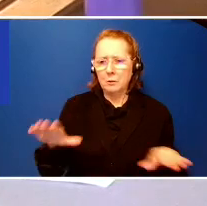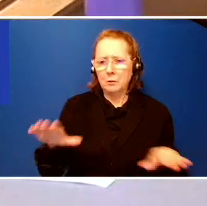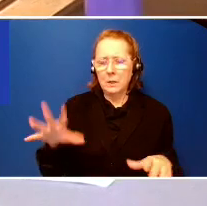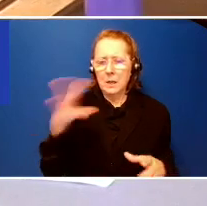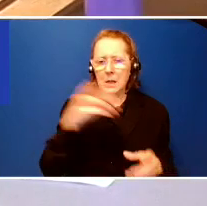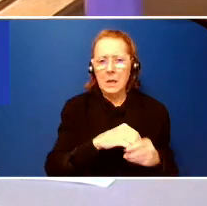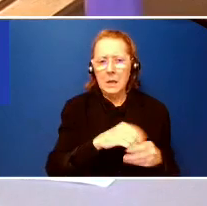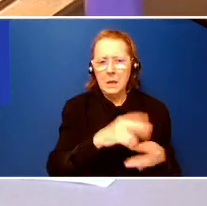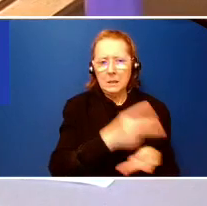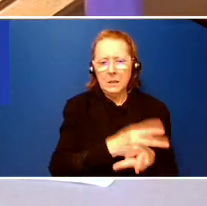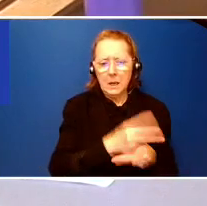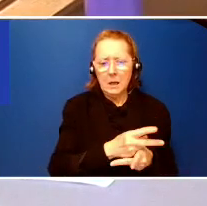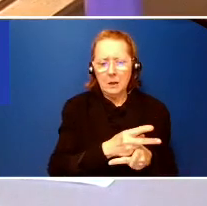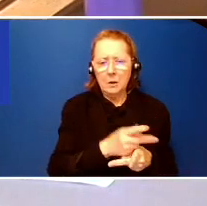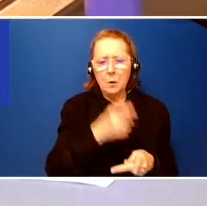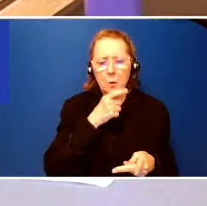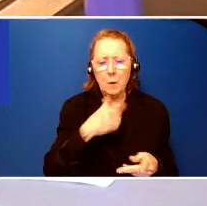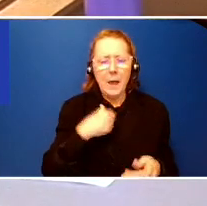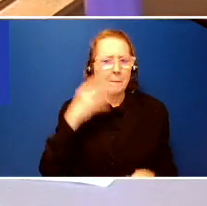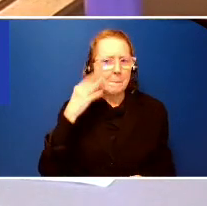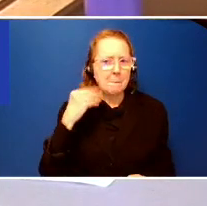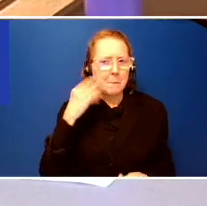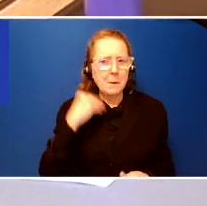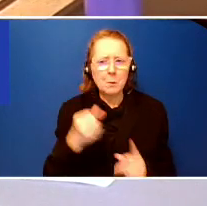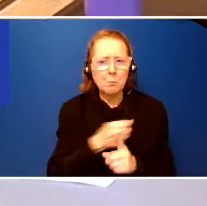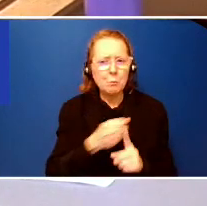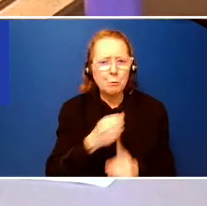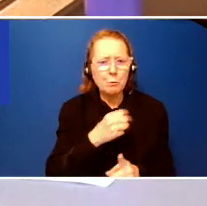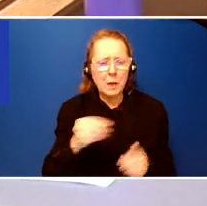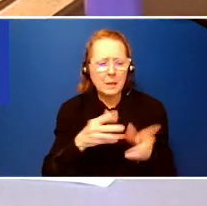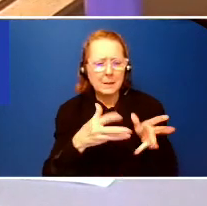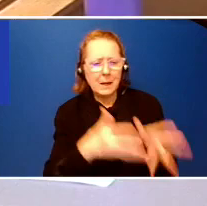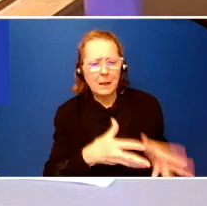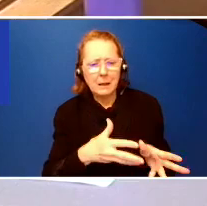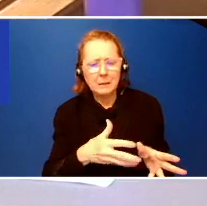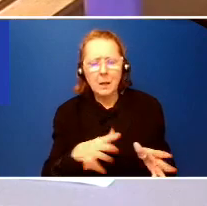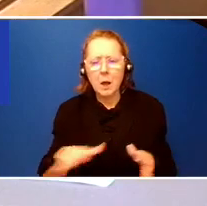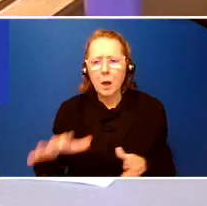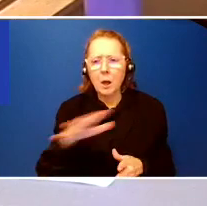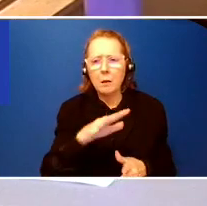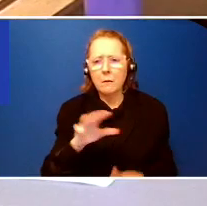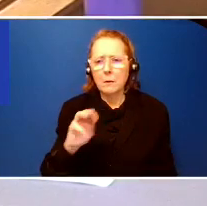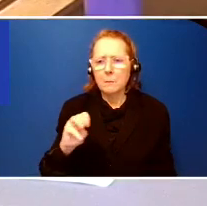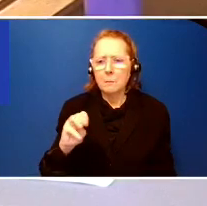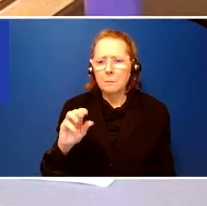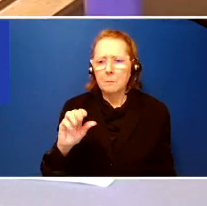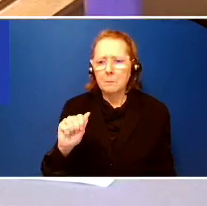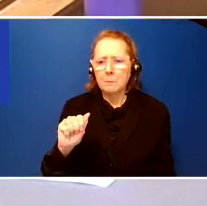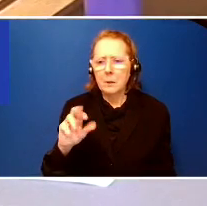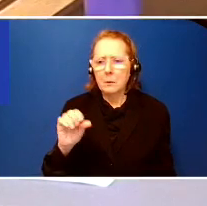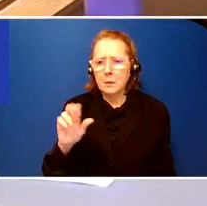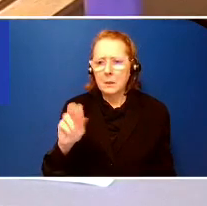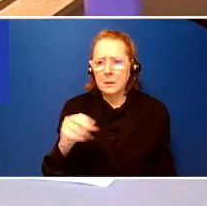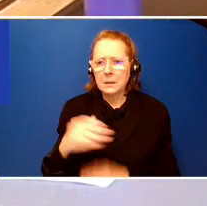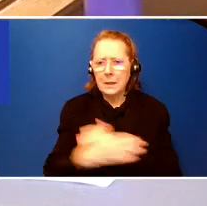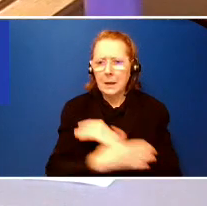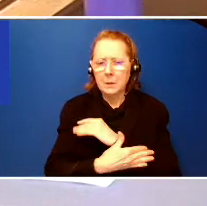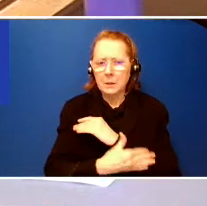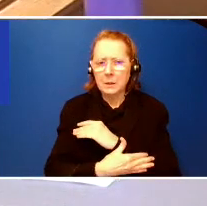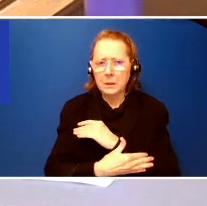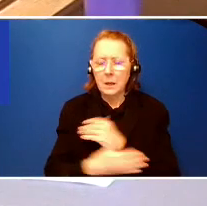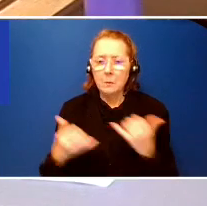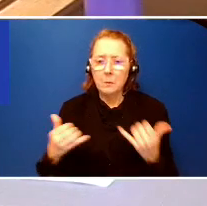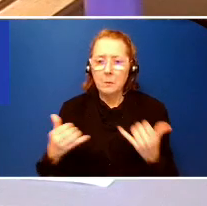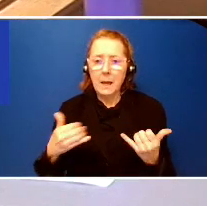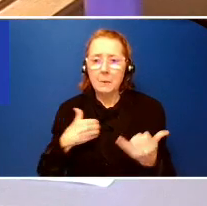of abuse and neglect across Marion County. As of right now, we have 96 volunteers. The need